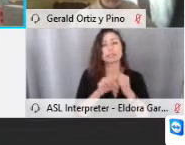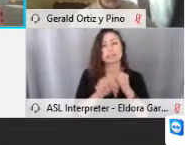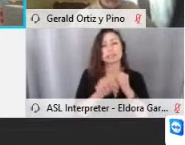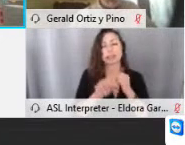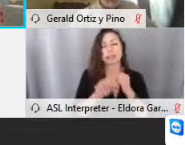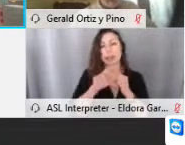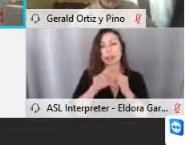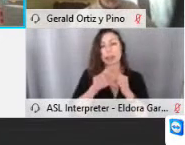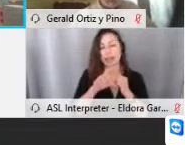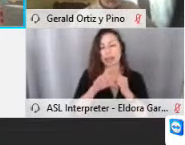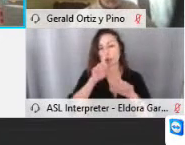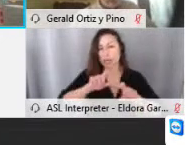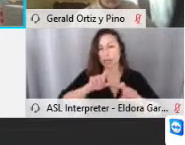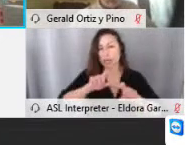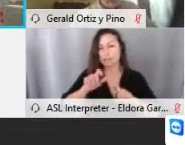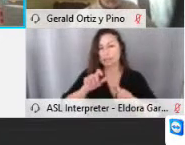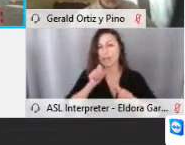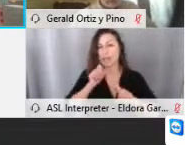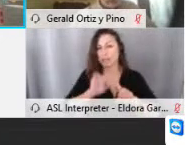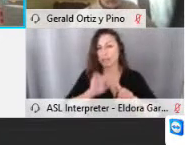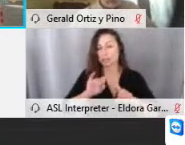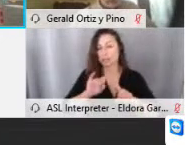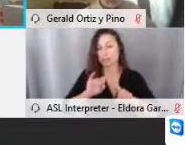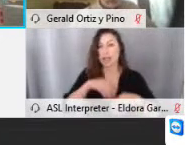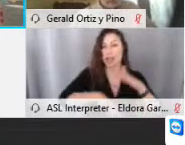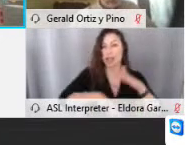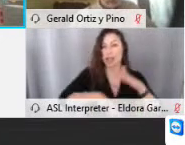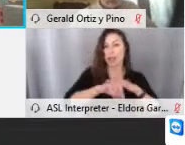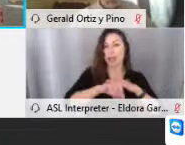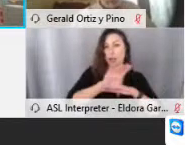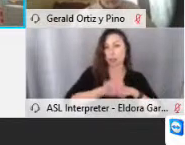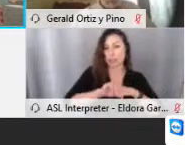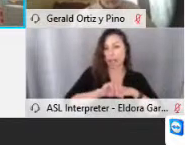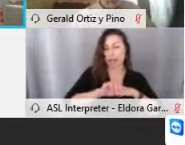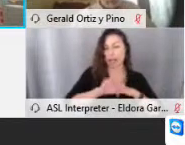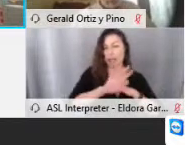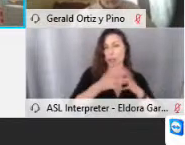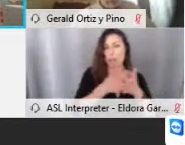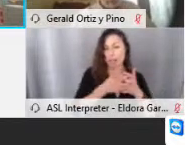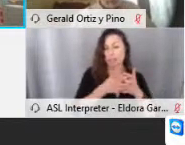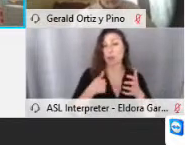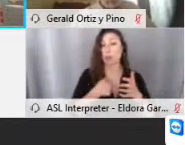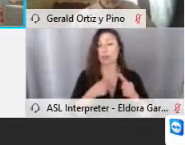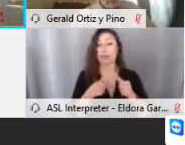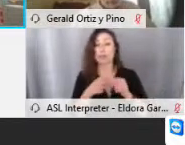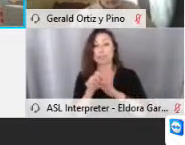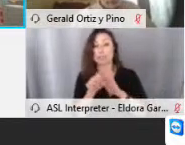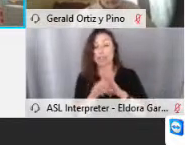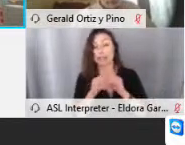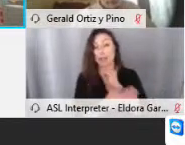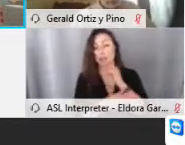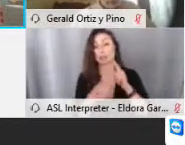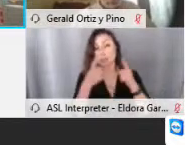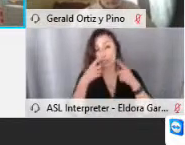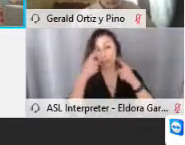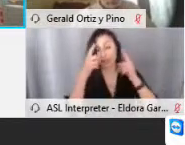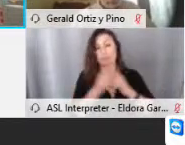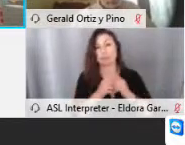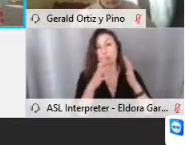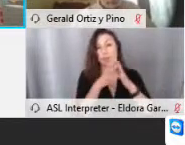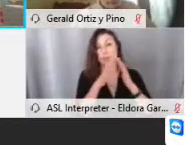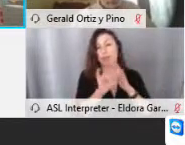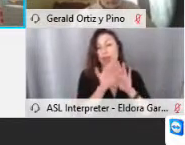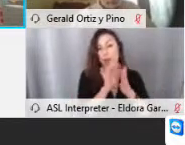Medicaid coverage for testing the uninsured at 100% federal match. We were the first state in the country to successfully implement